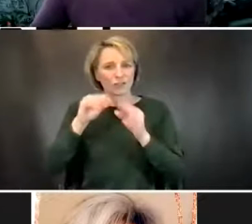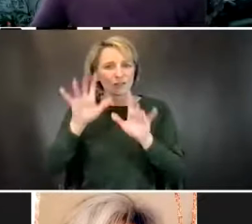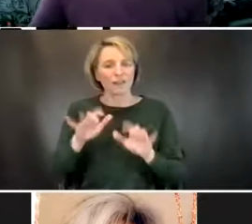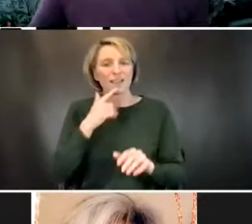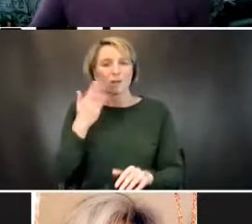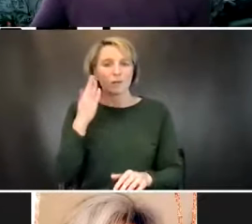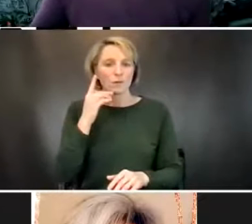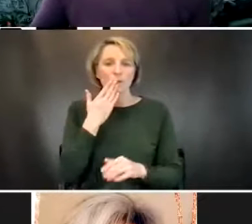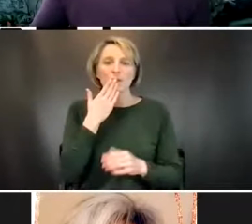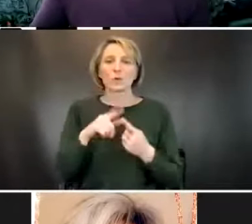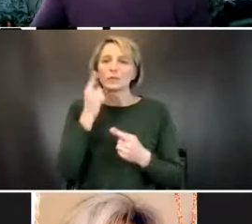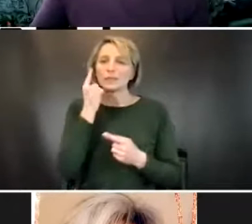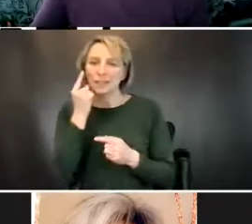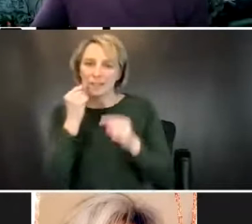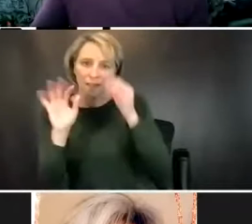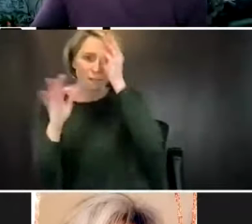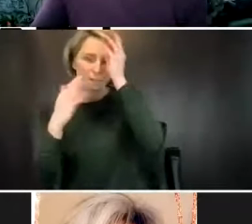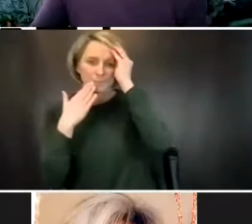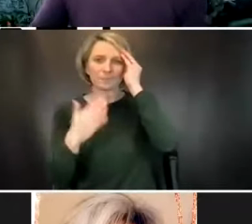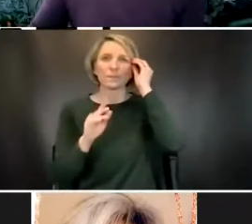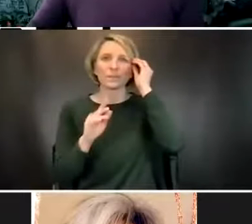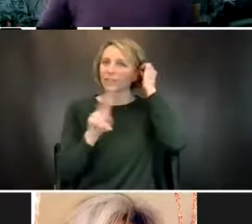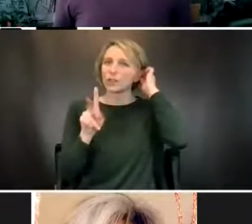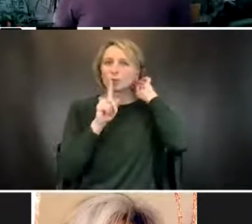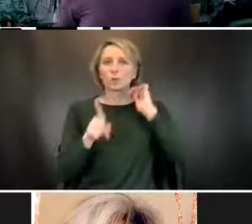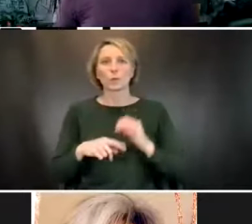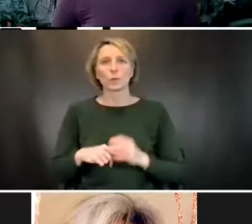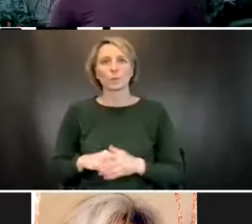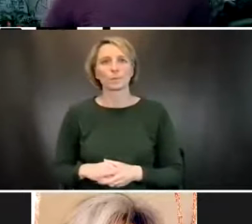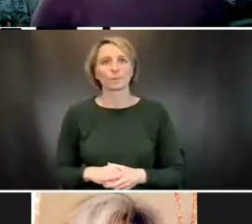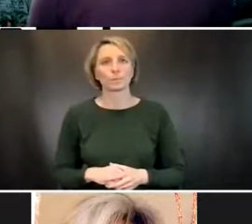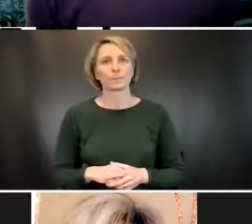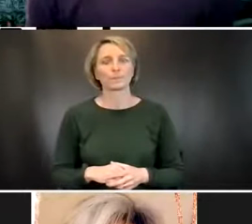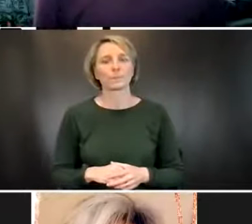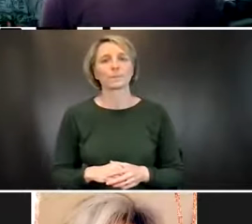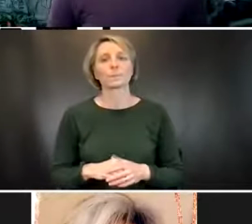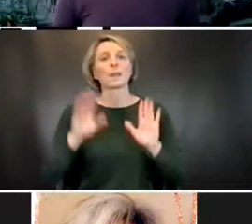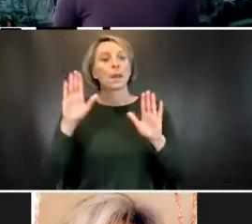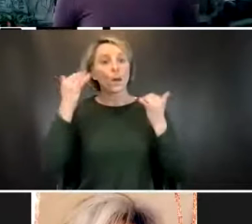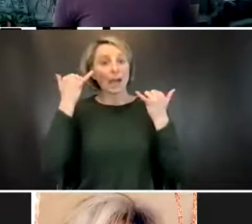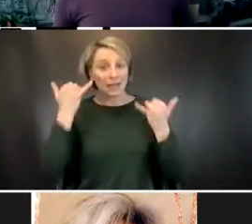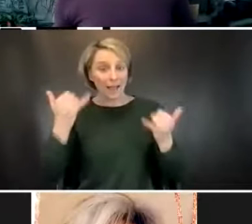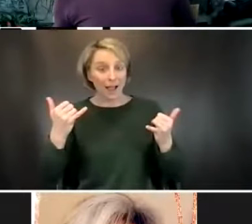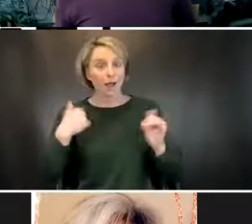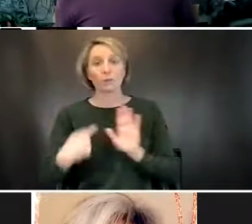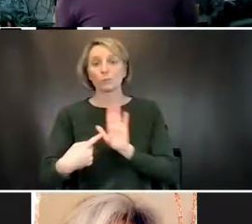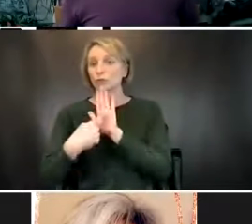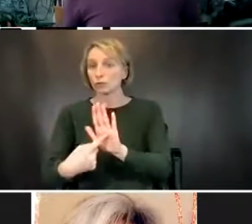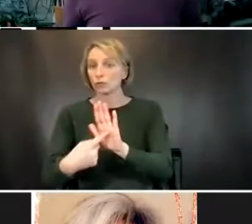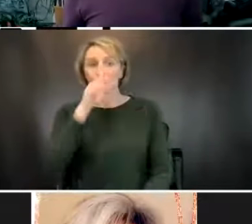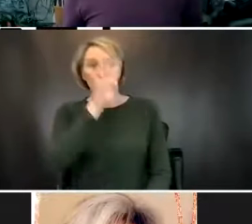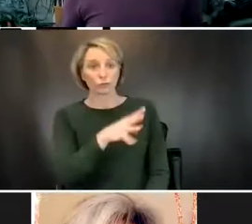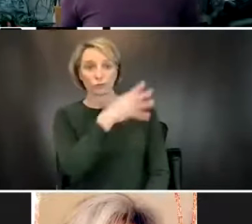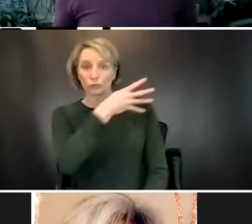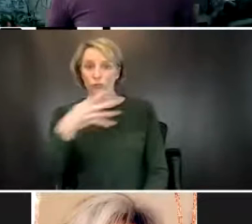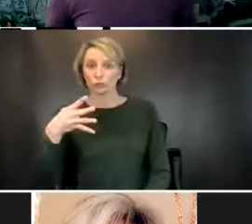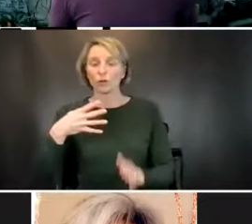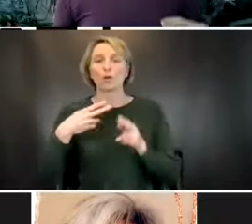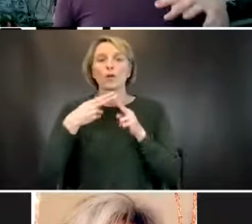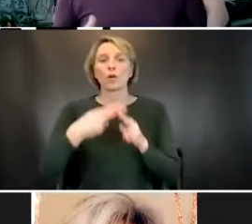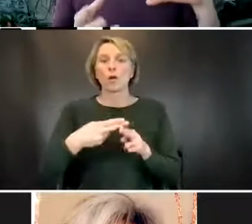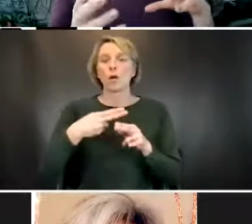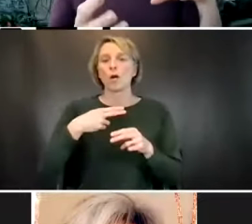Yep, very true. So this is a little chart that's the stress response traffic light.